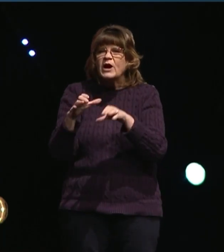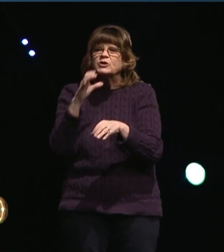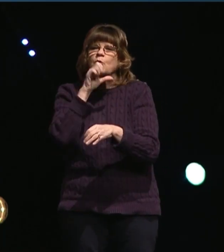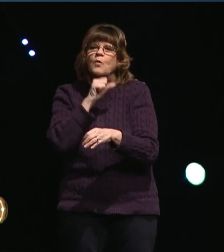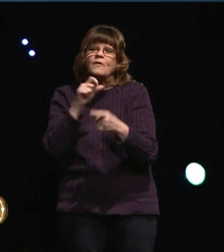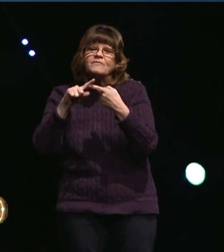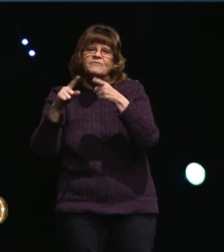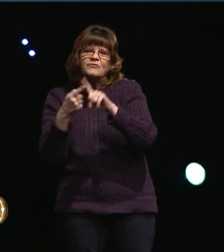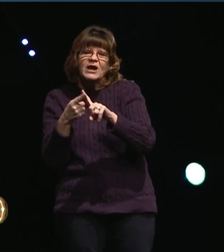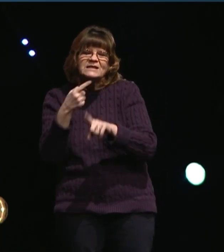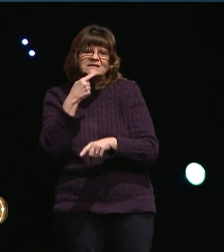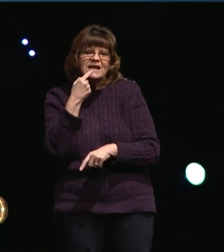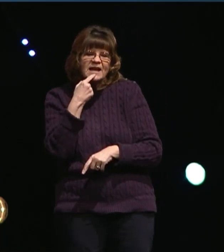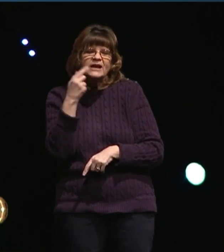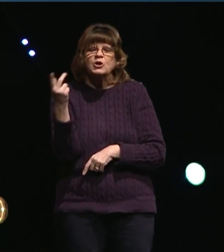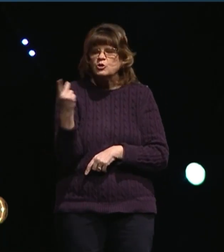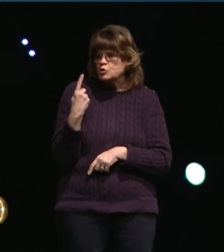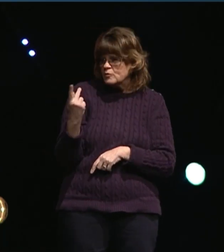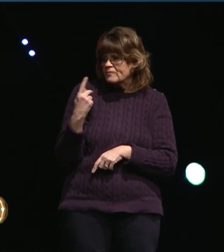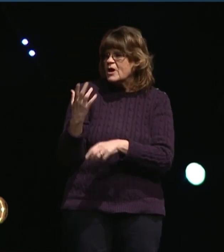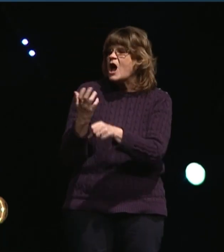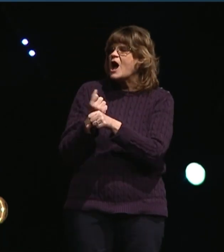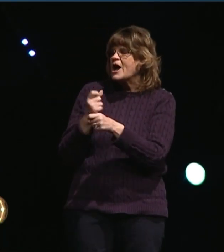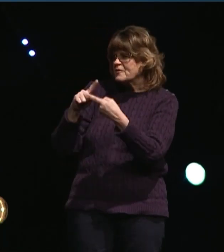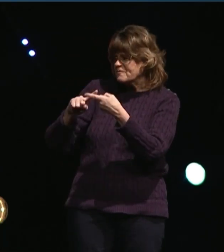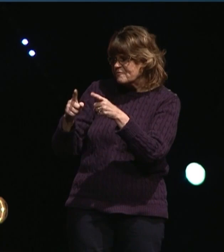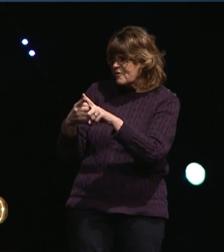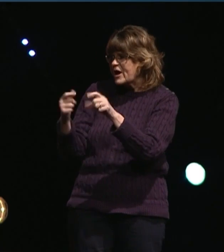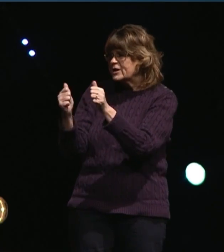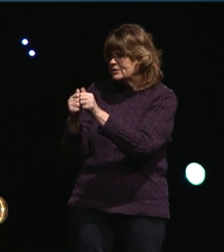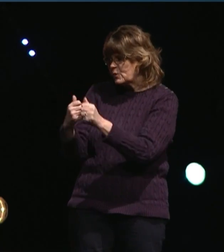said. Boy, you got a friend in me.